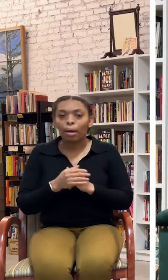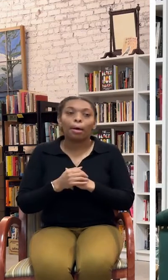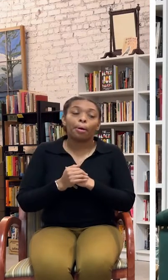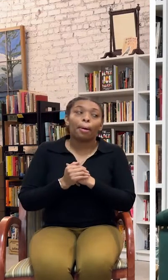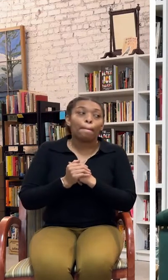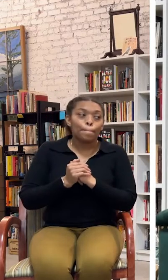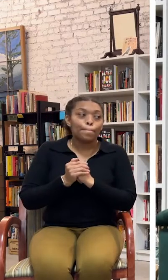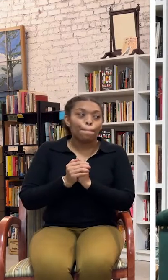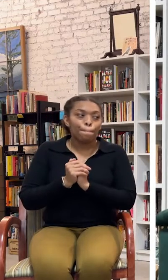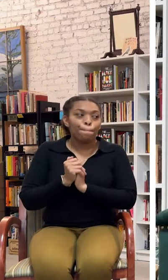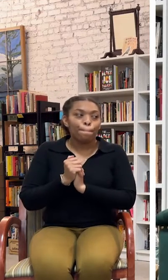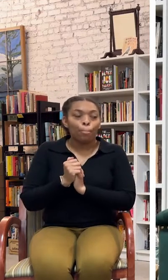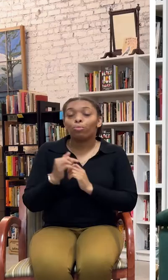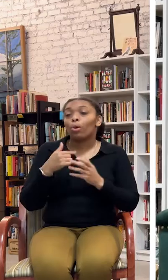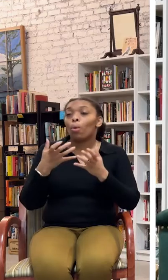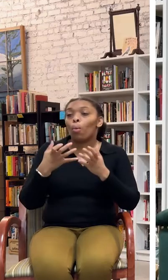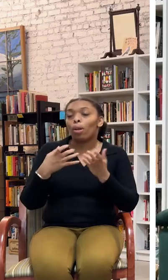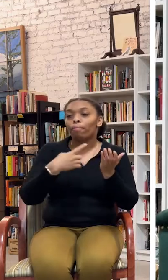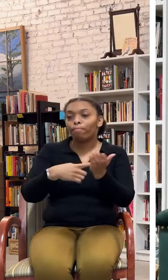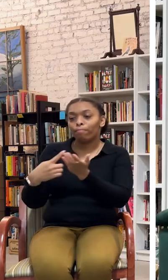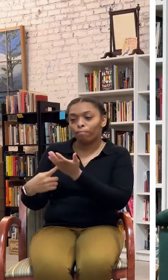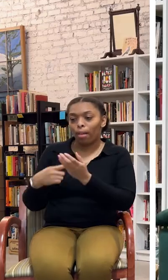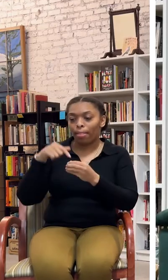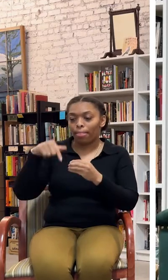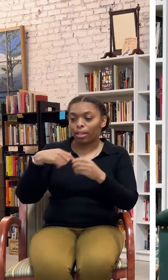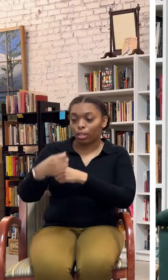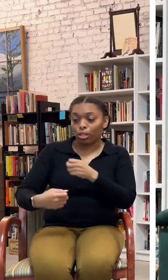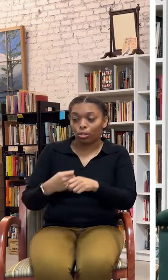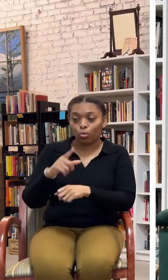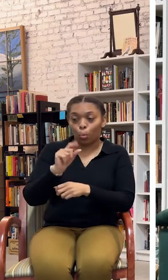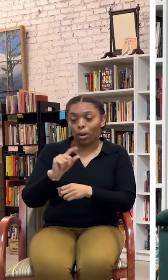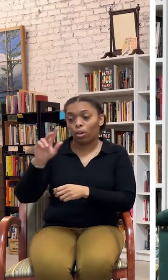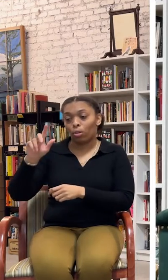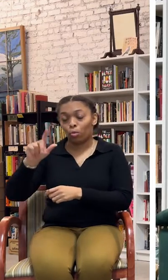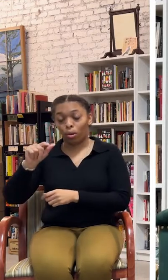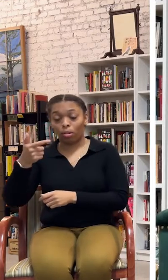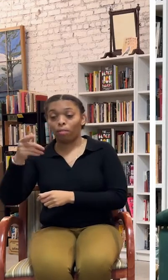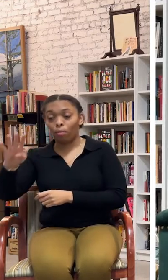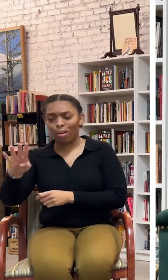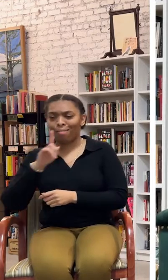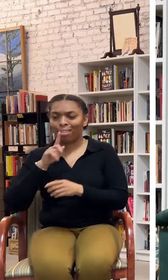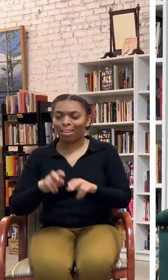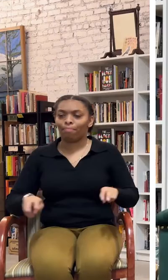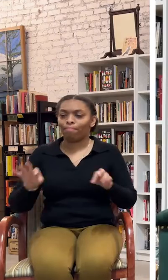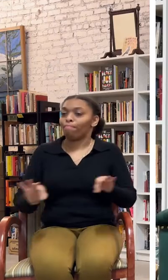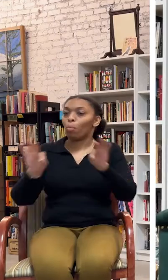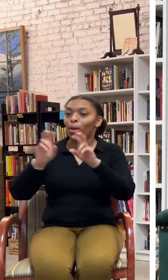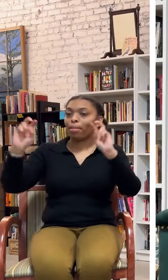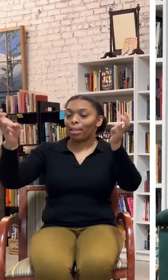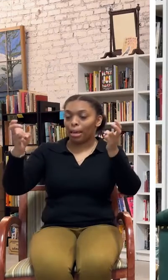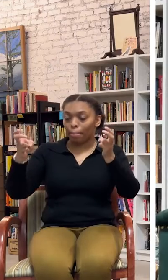to talk about this particular year, 2024, and a very important theme that I think is so potent in this